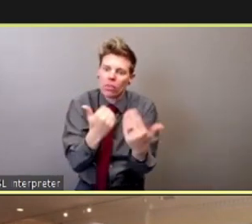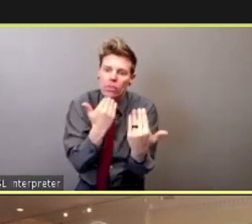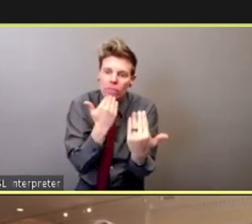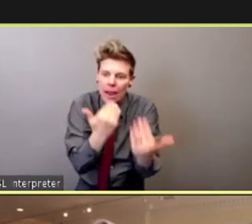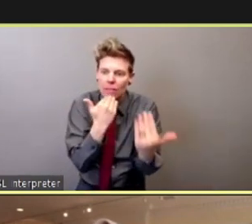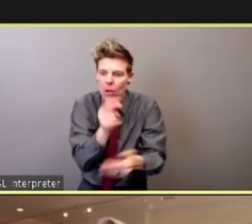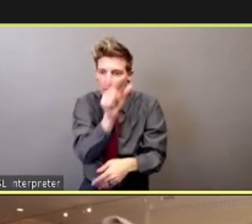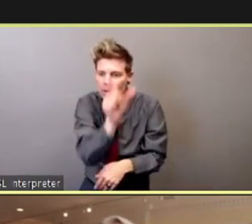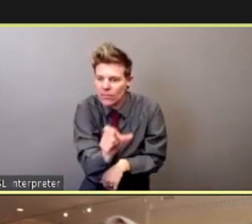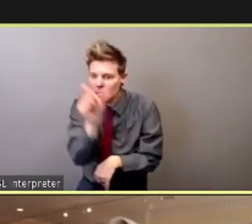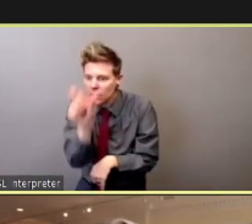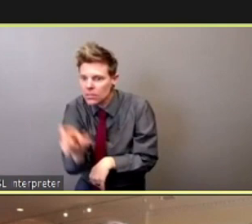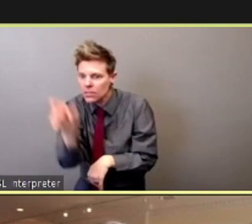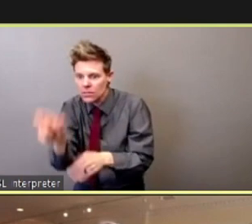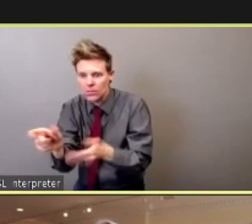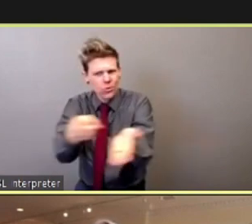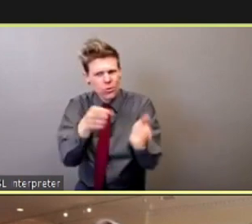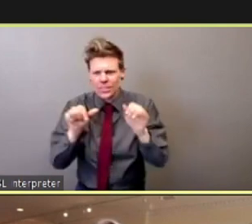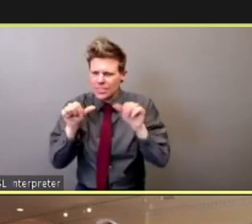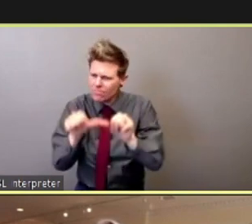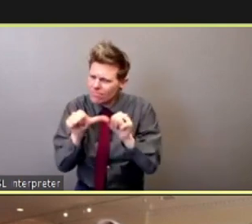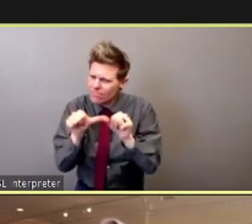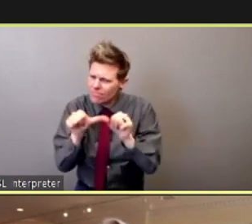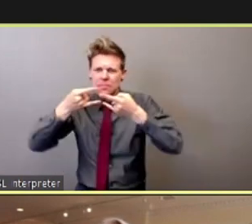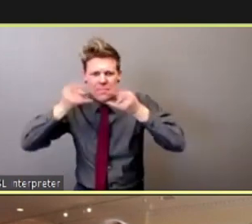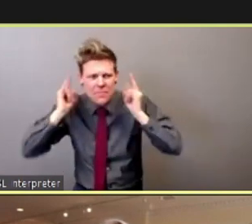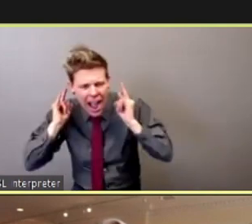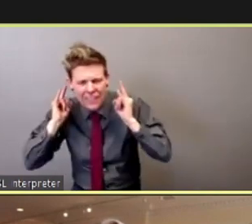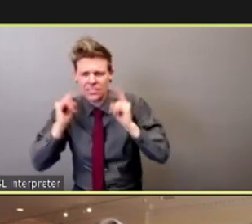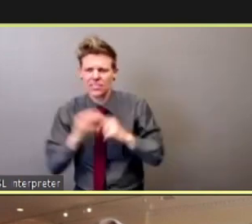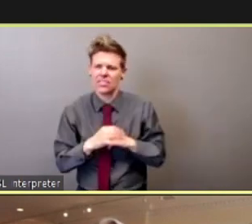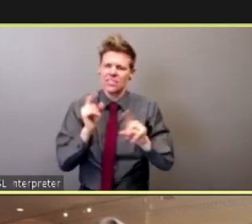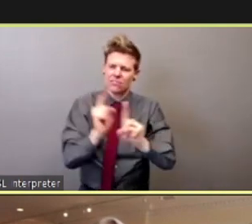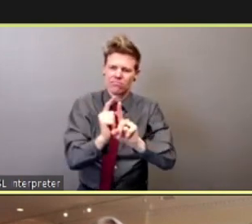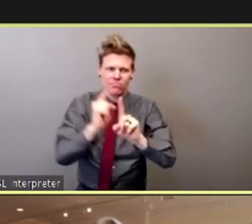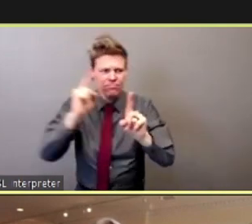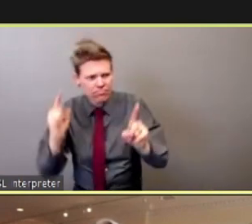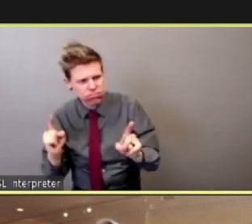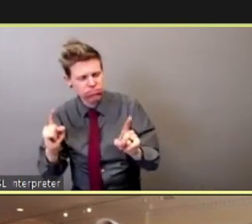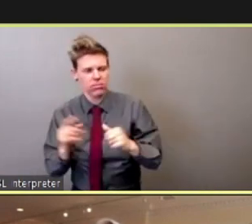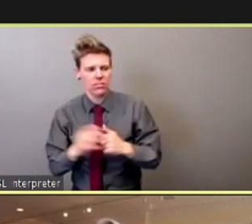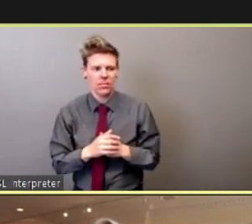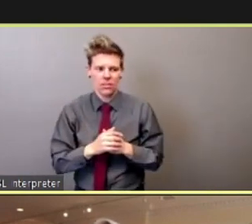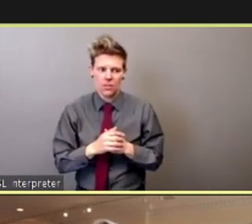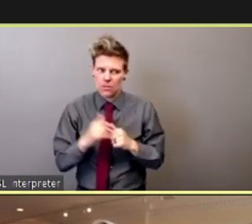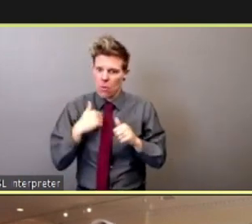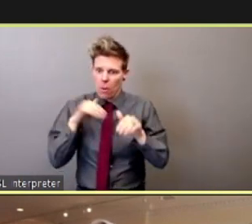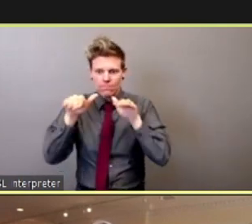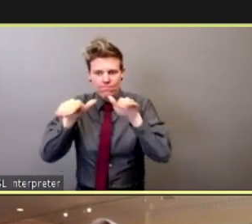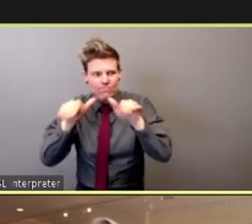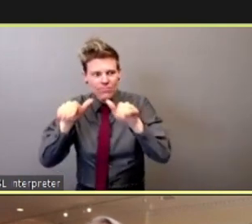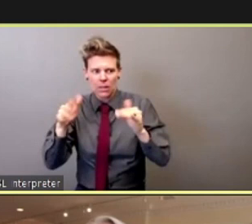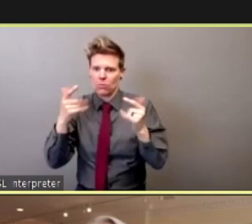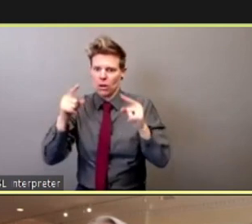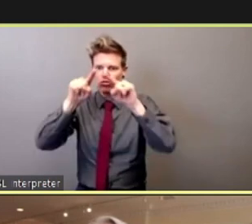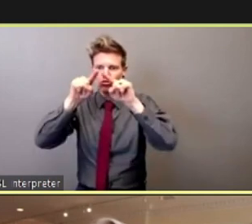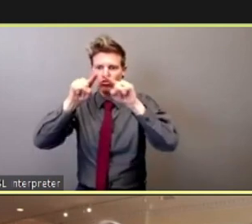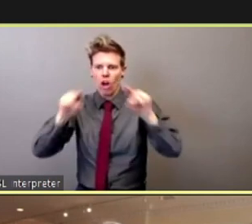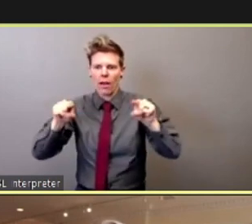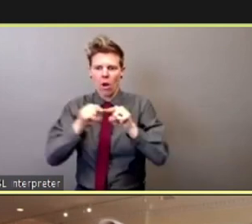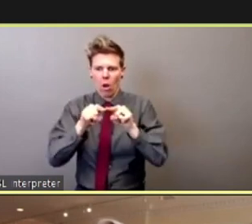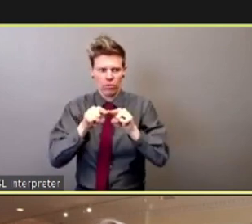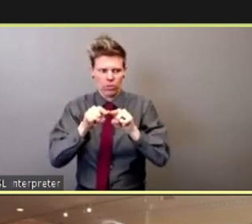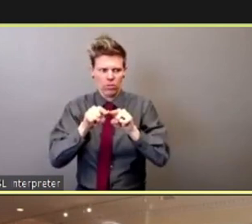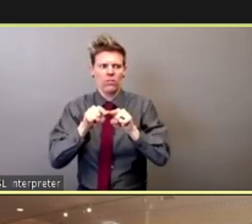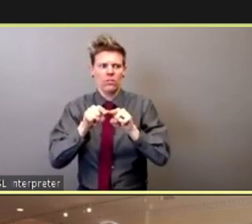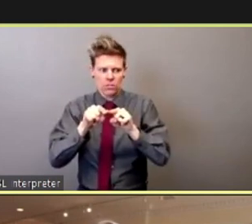masks, thinking about that triangle, no more than 3 trips, and really working to keep themselves and their neighbors and